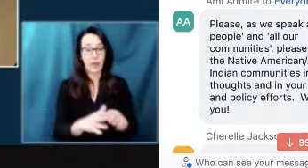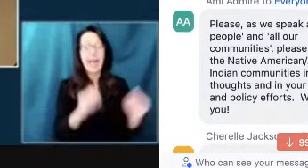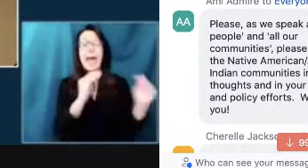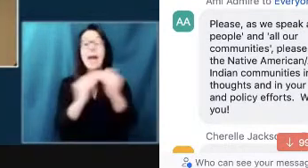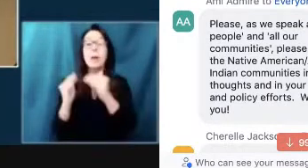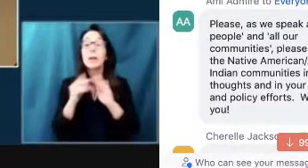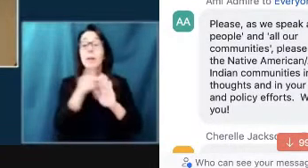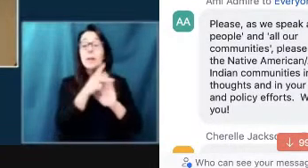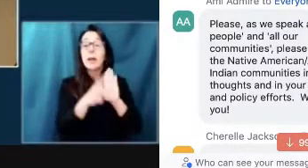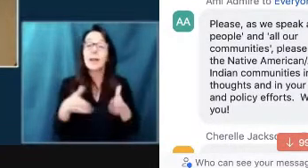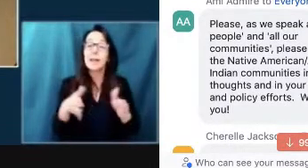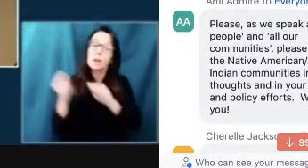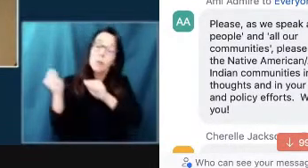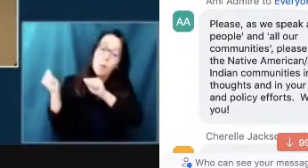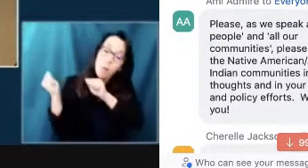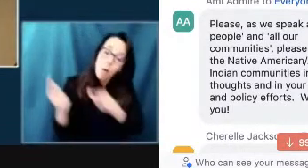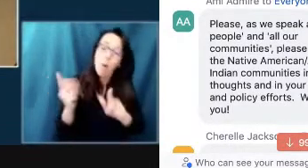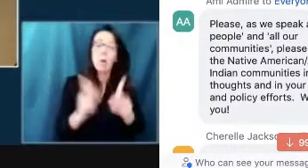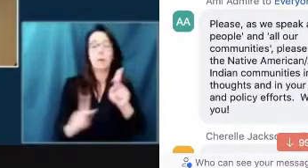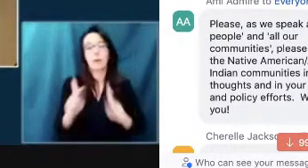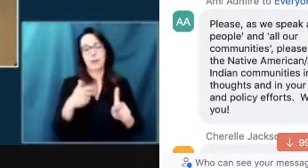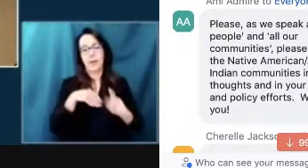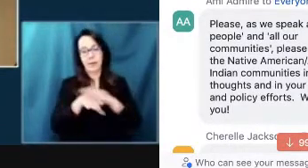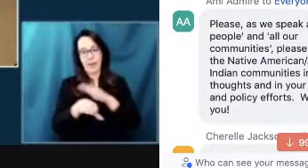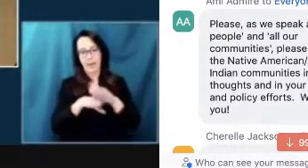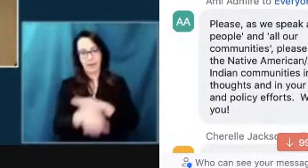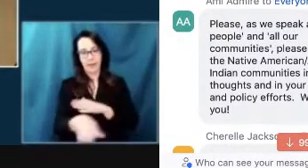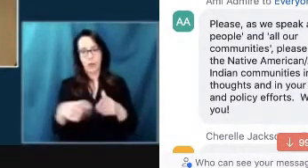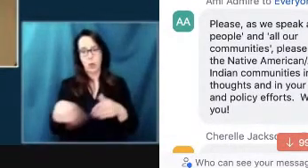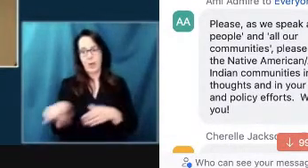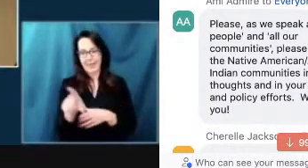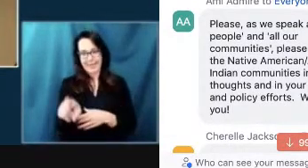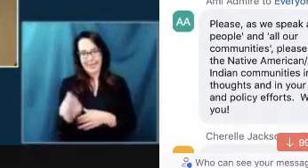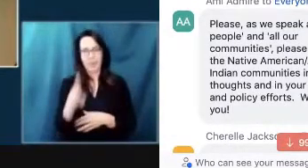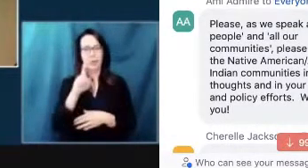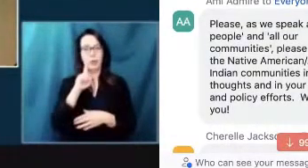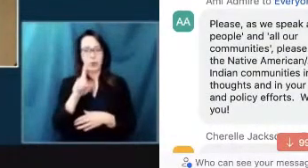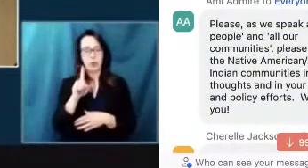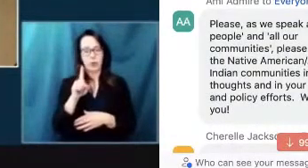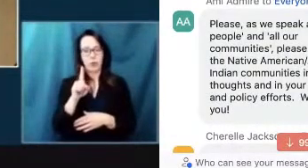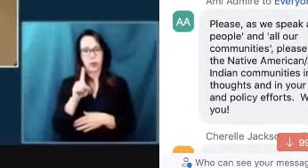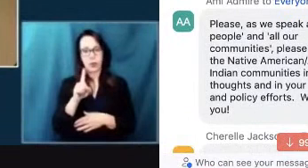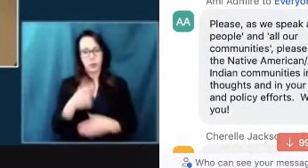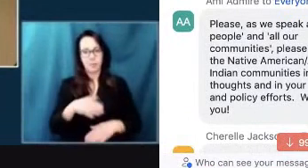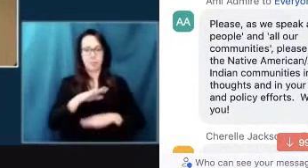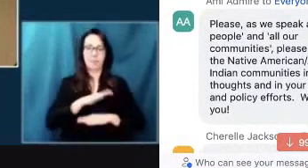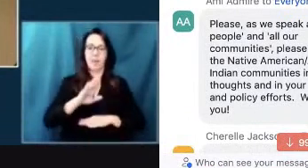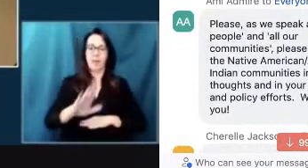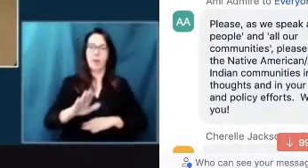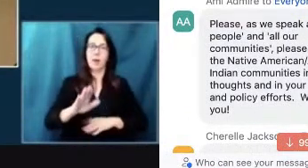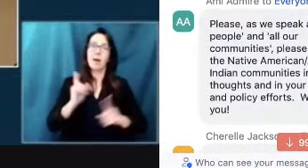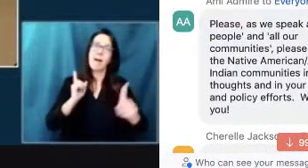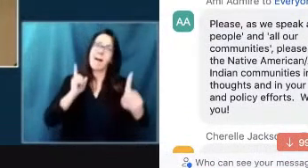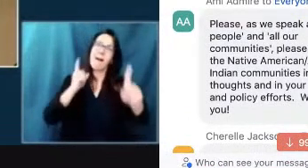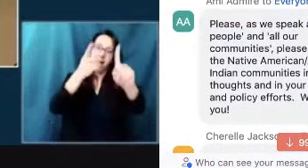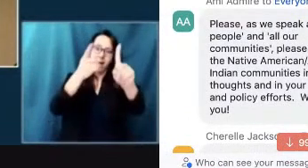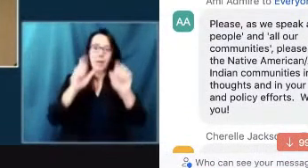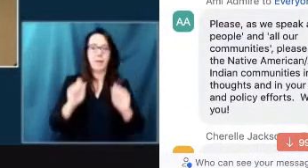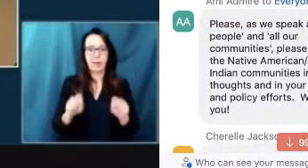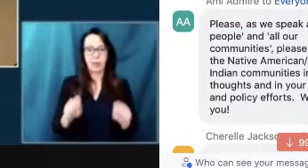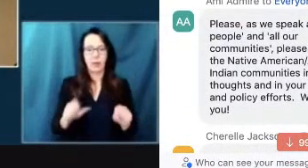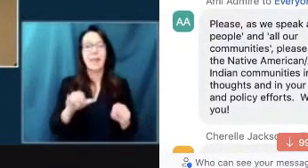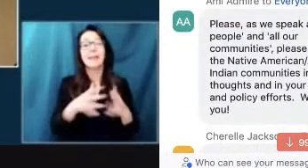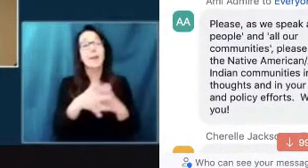person in our nation to have access to what they need to reach their highest potential. And that is an America that is